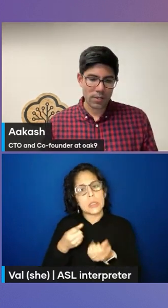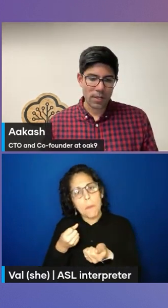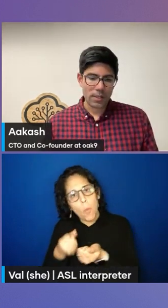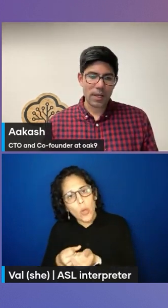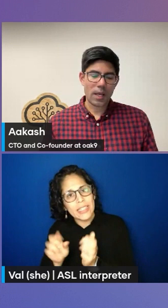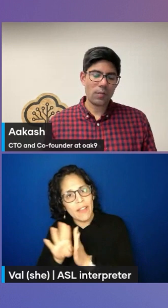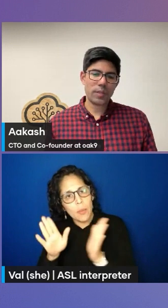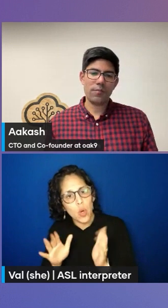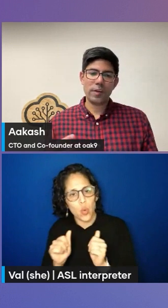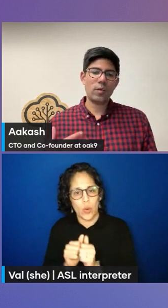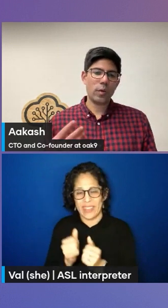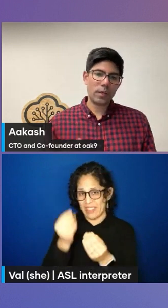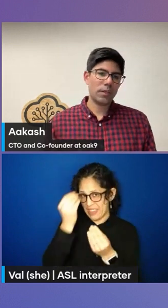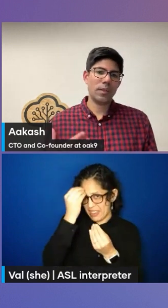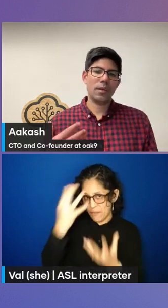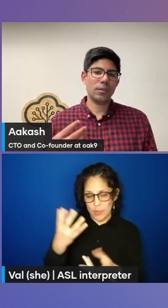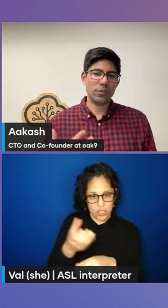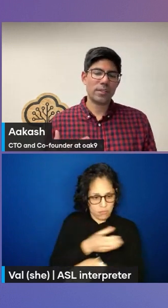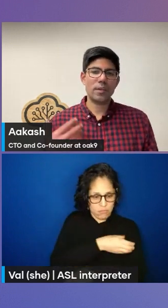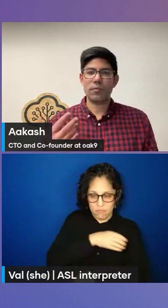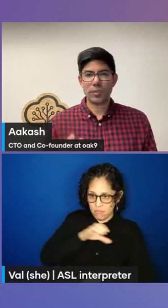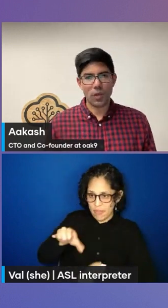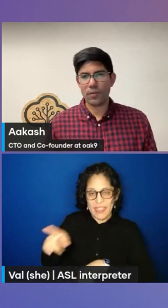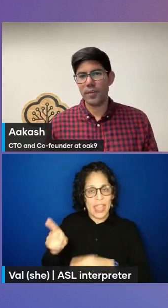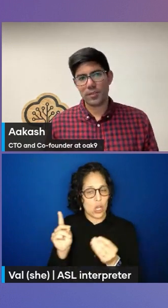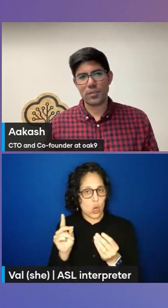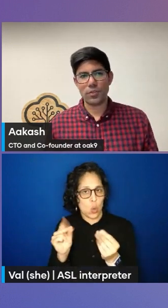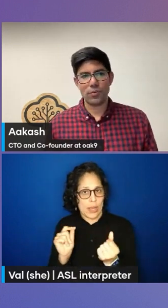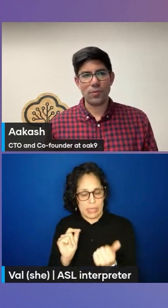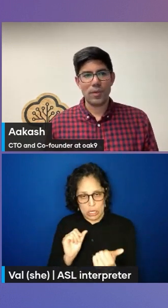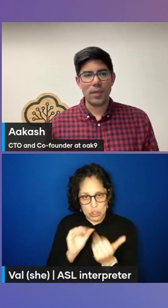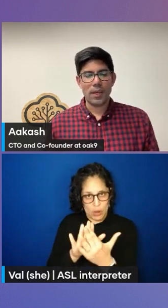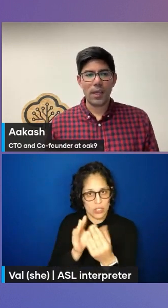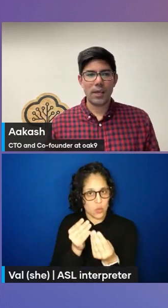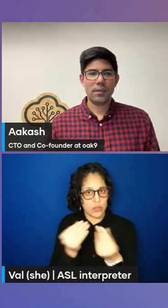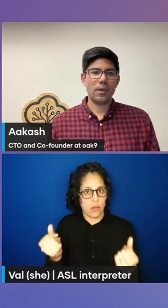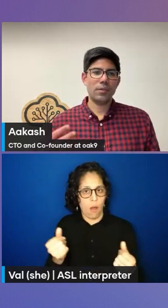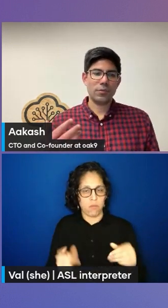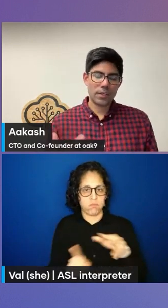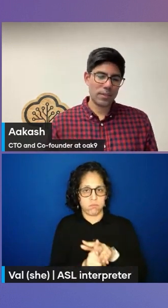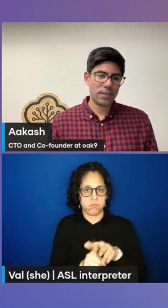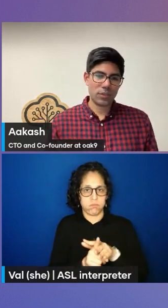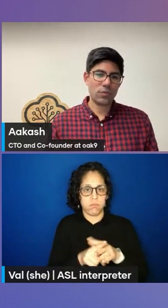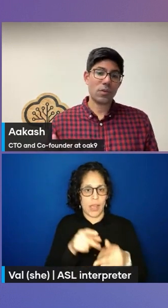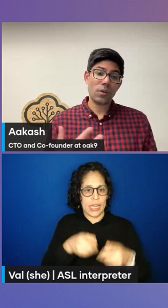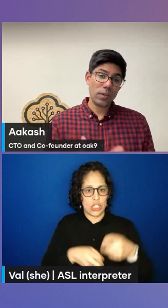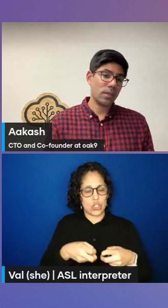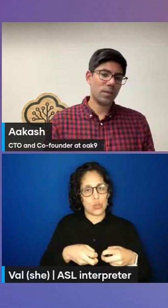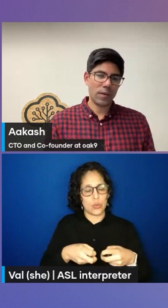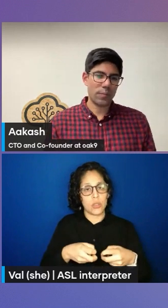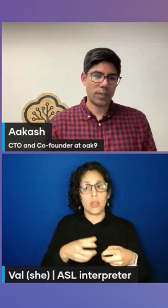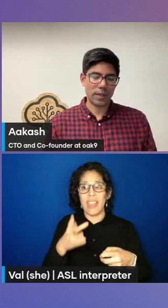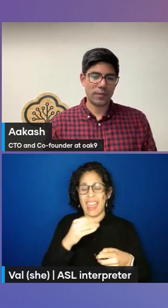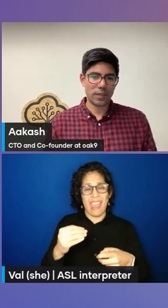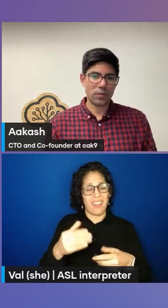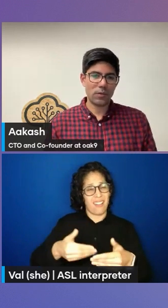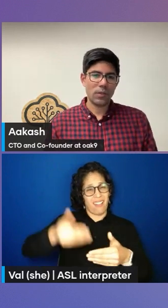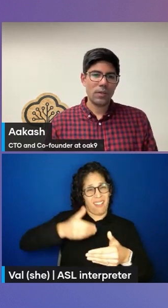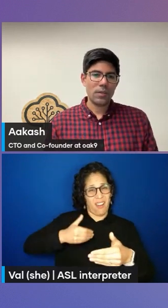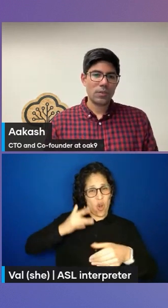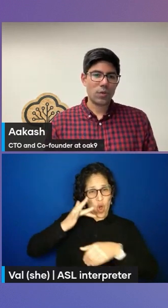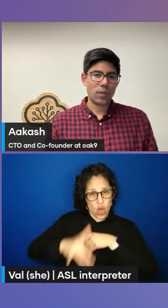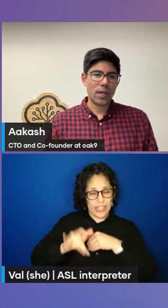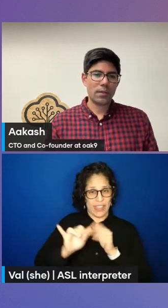information that helps them very quickly address and resolve this issue and address these issues early in the development